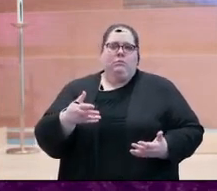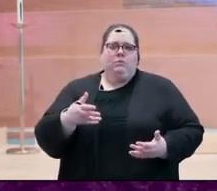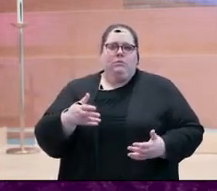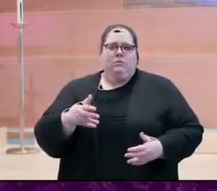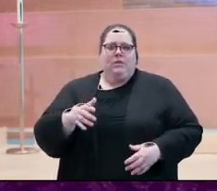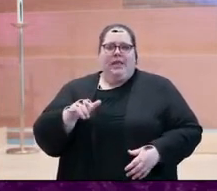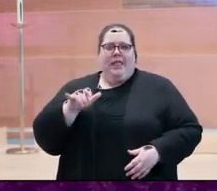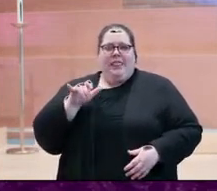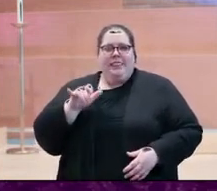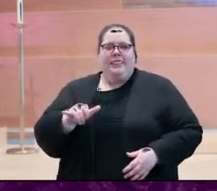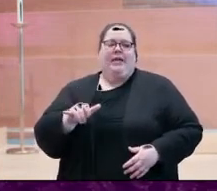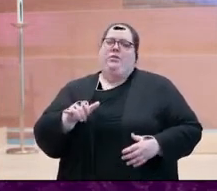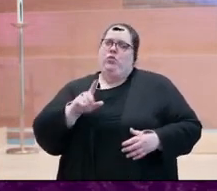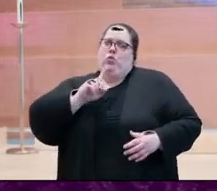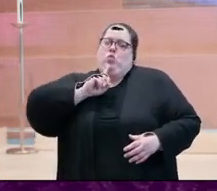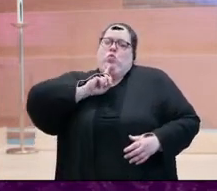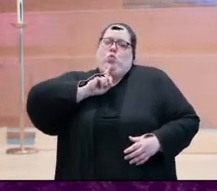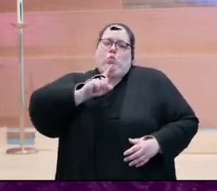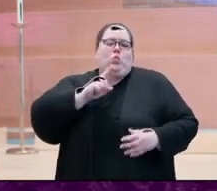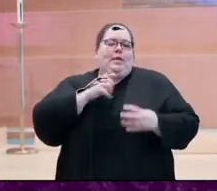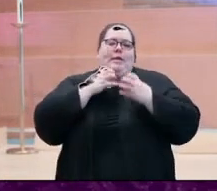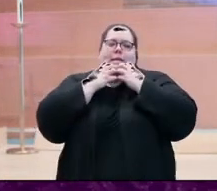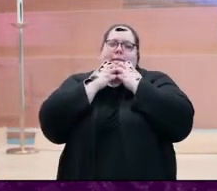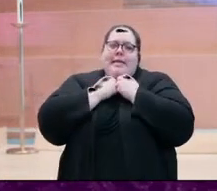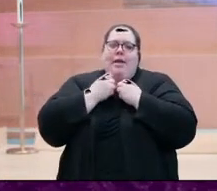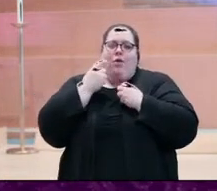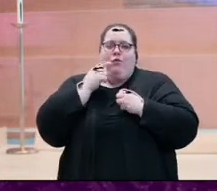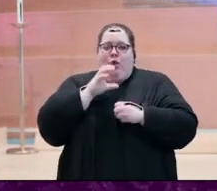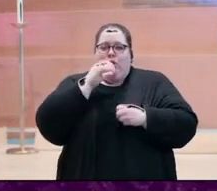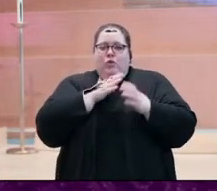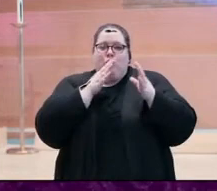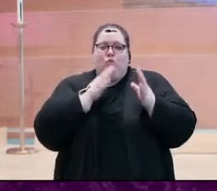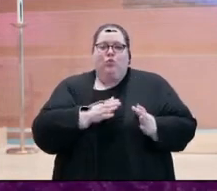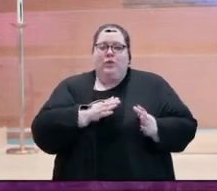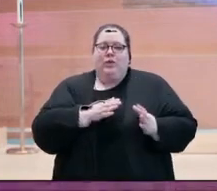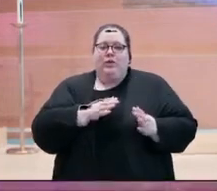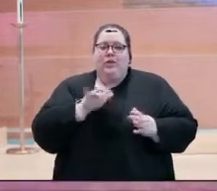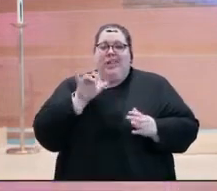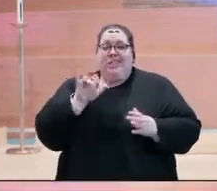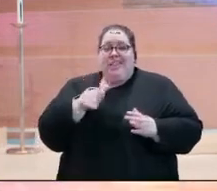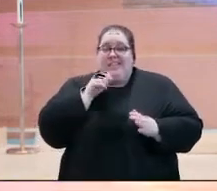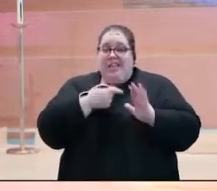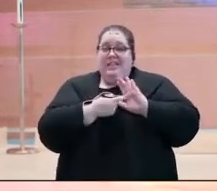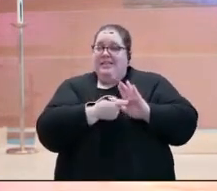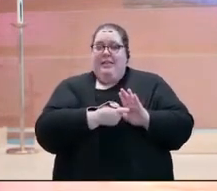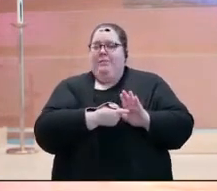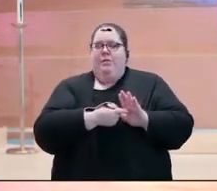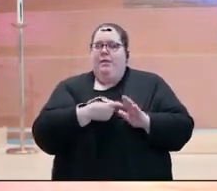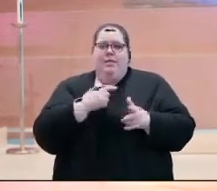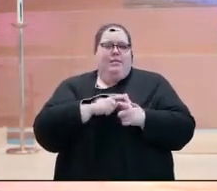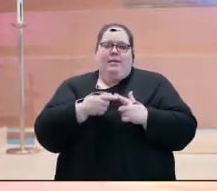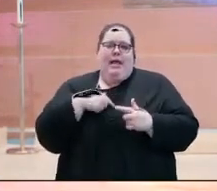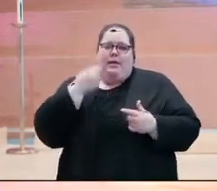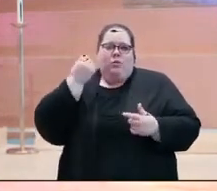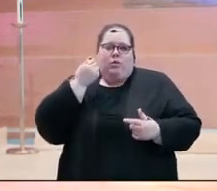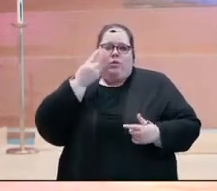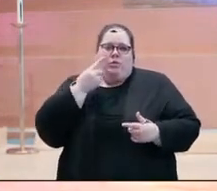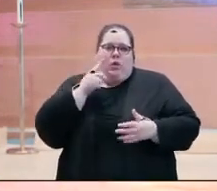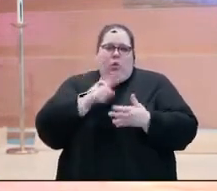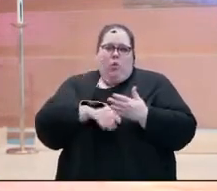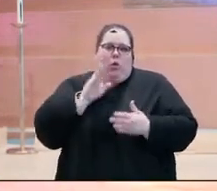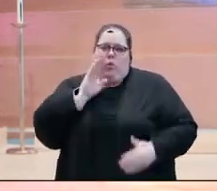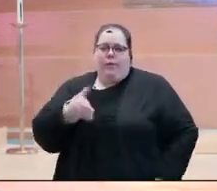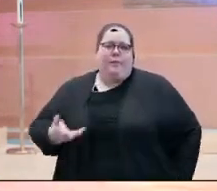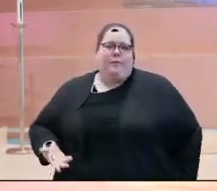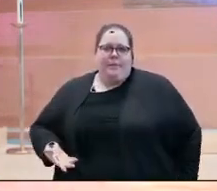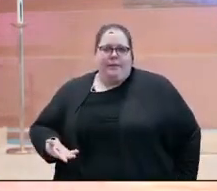not next level care, love for the stranger, I don't know what is. But friends, the ultimate example